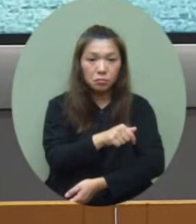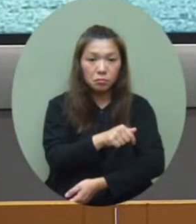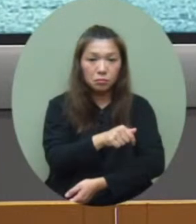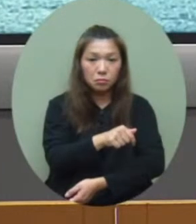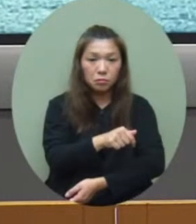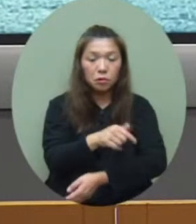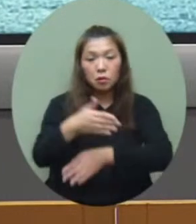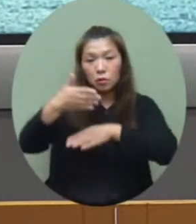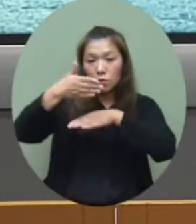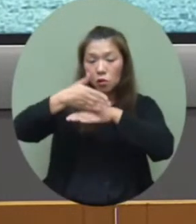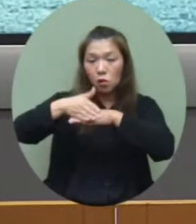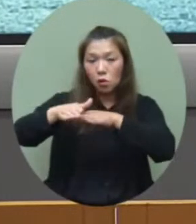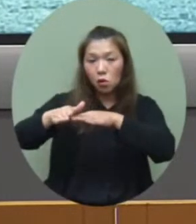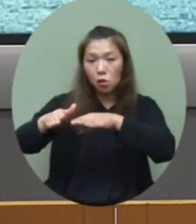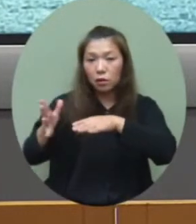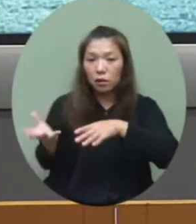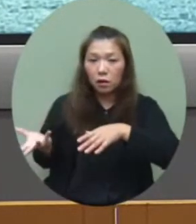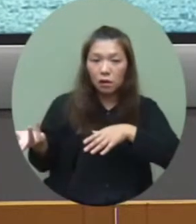and the staff